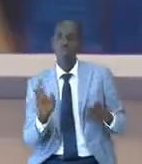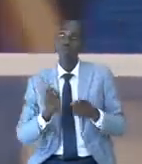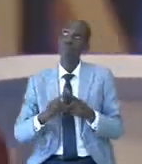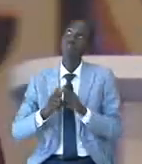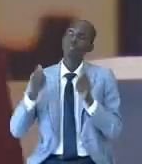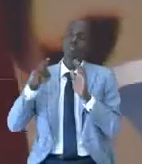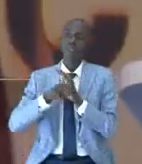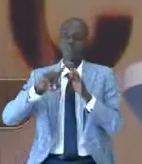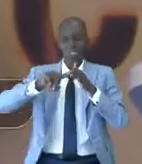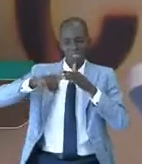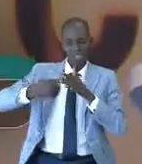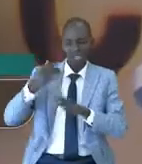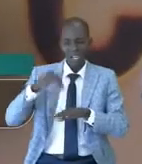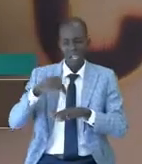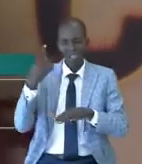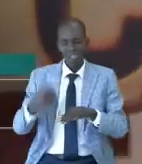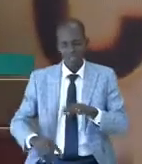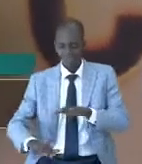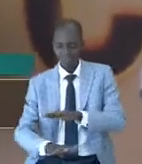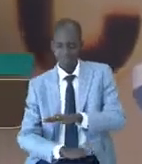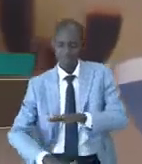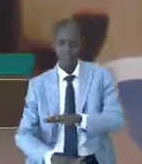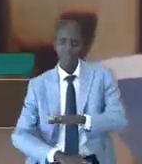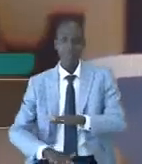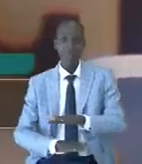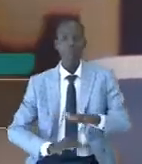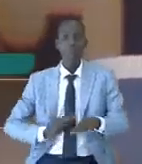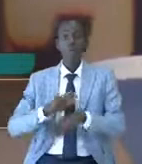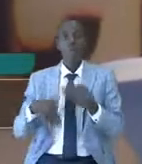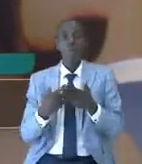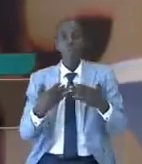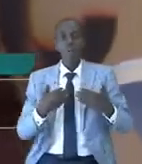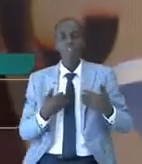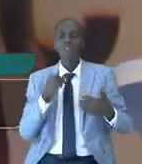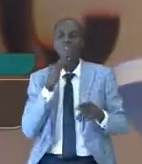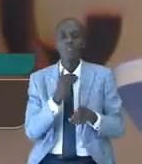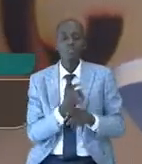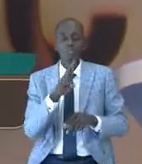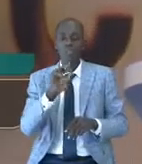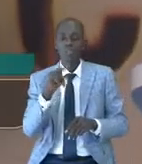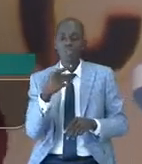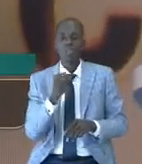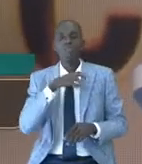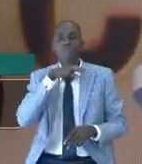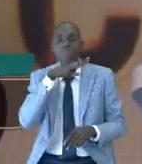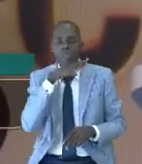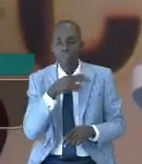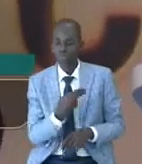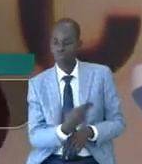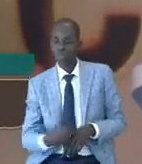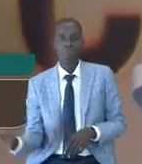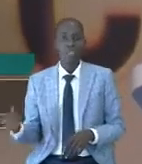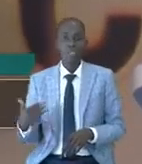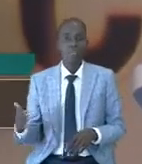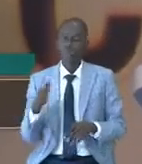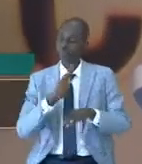the very bottom. All you have now, rags, a change is coming. Rags